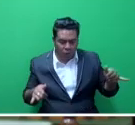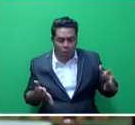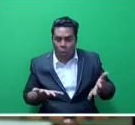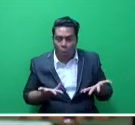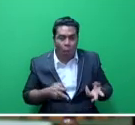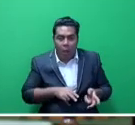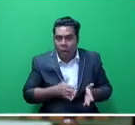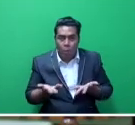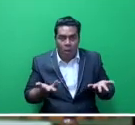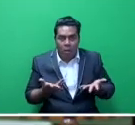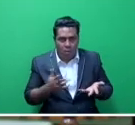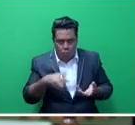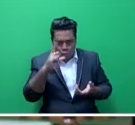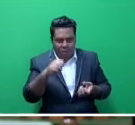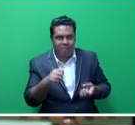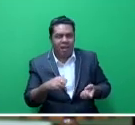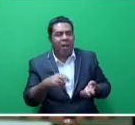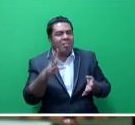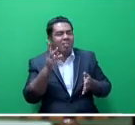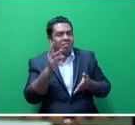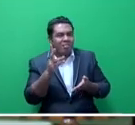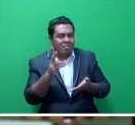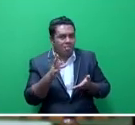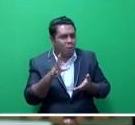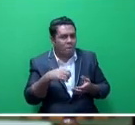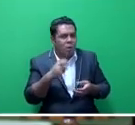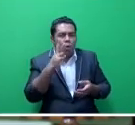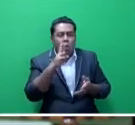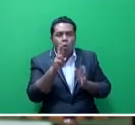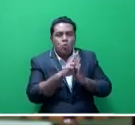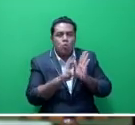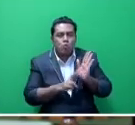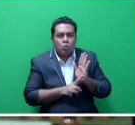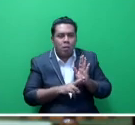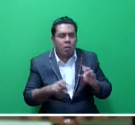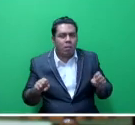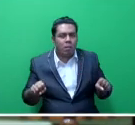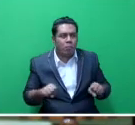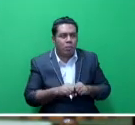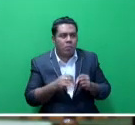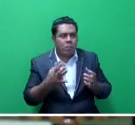passports. We know to expect some rule breakers seeking to fabricate vaccine cards,